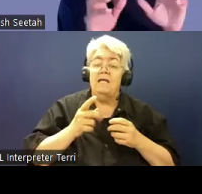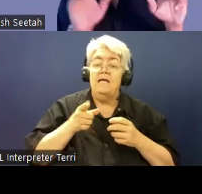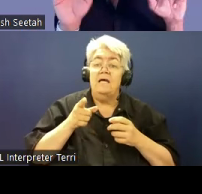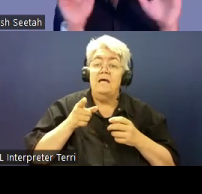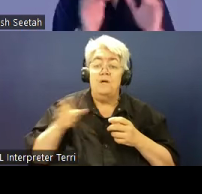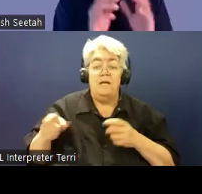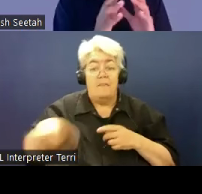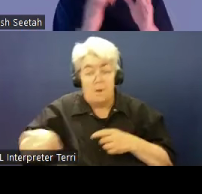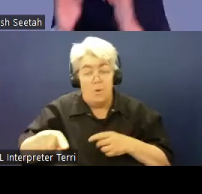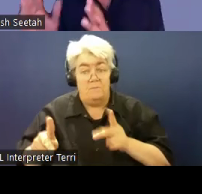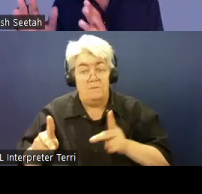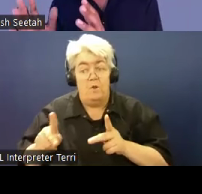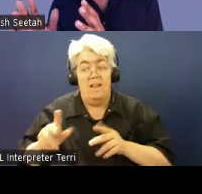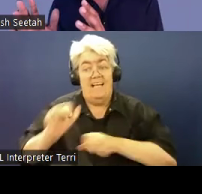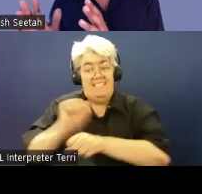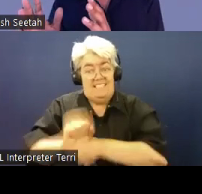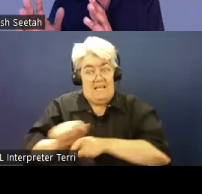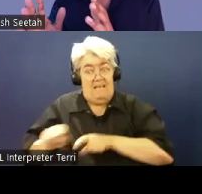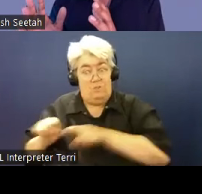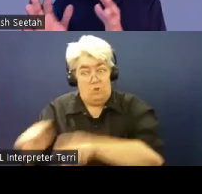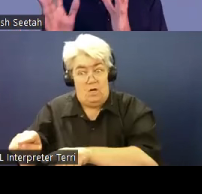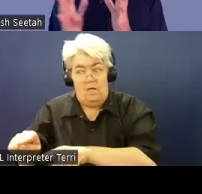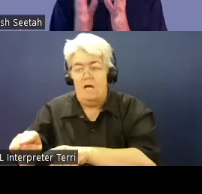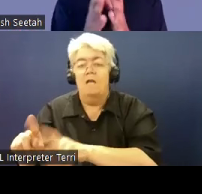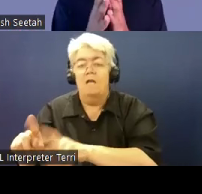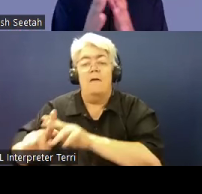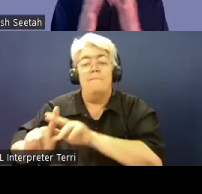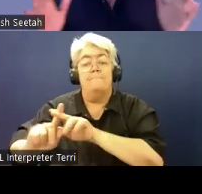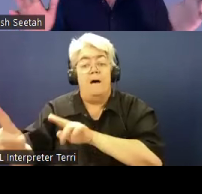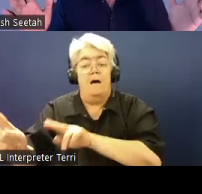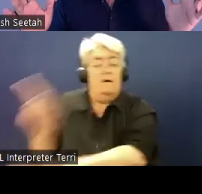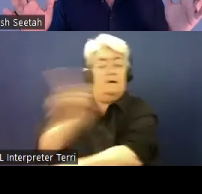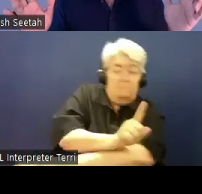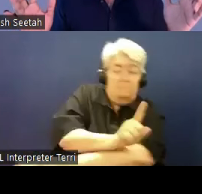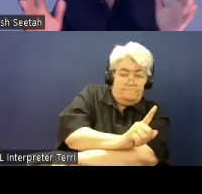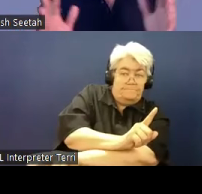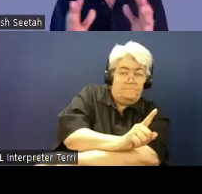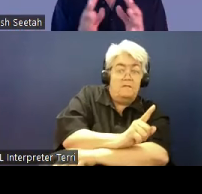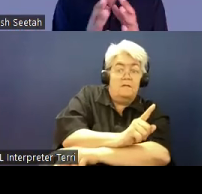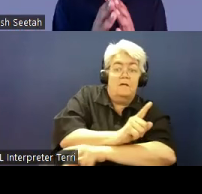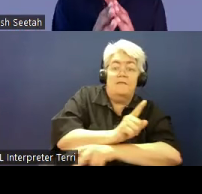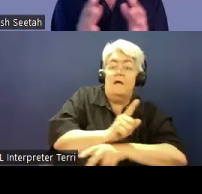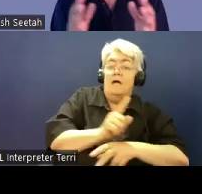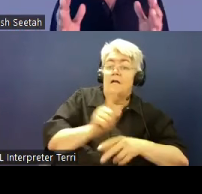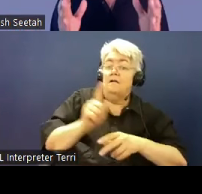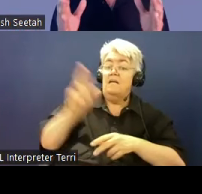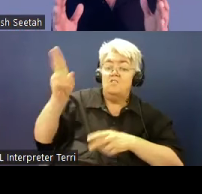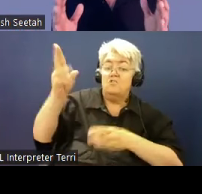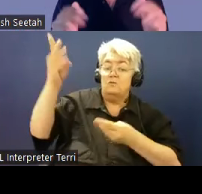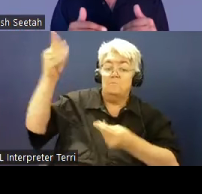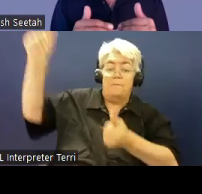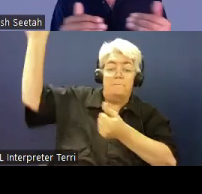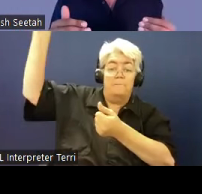were actually free from the plantations, they effectively fall from the pages of history. They fall also from any sort